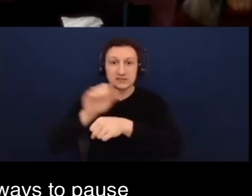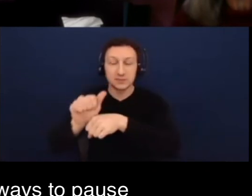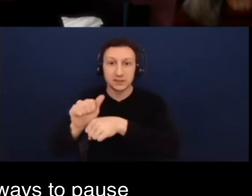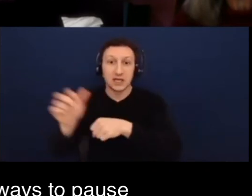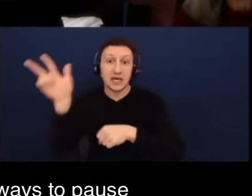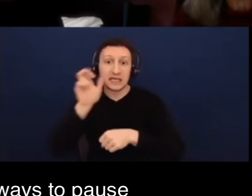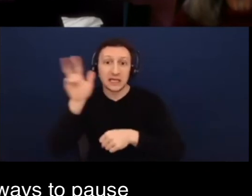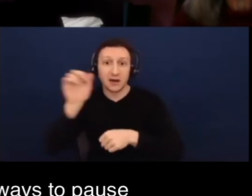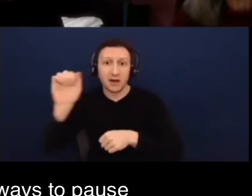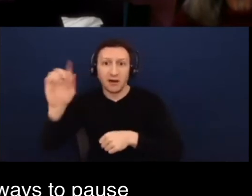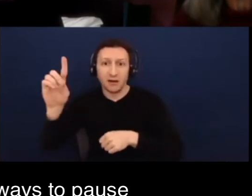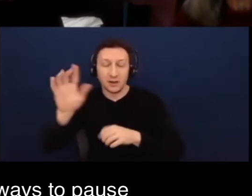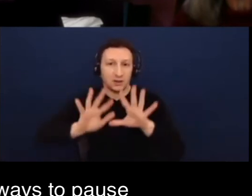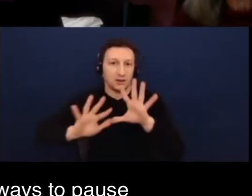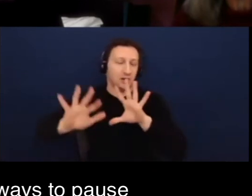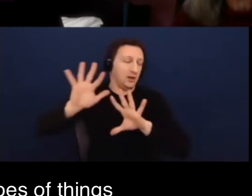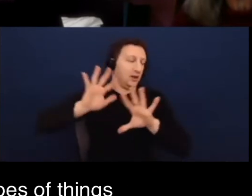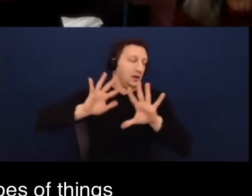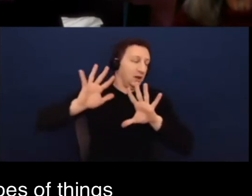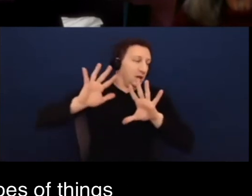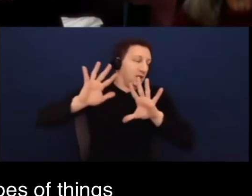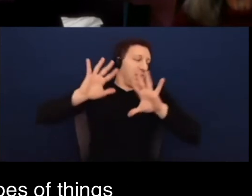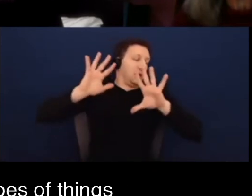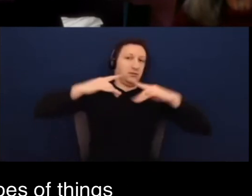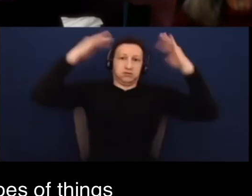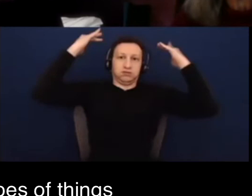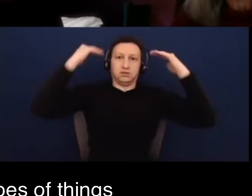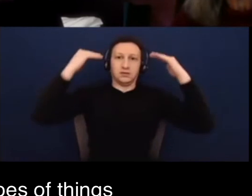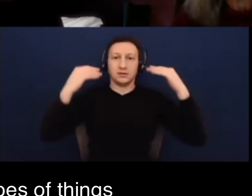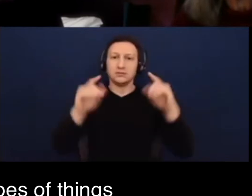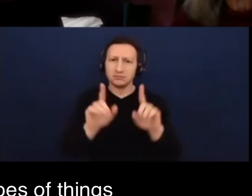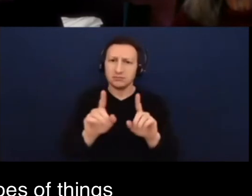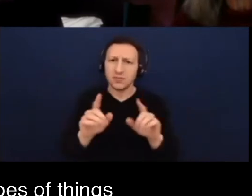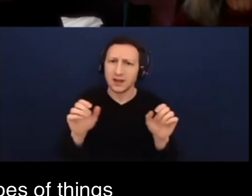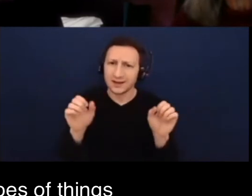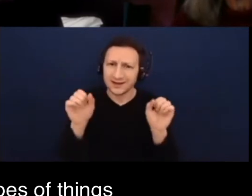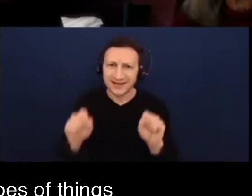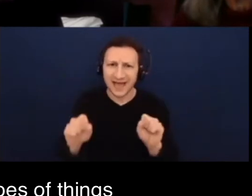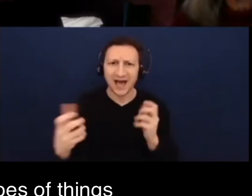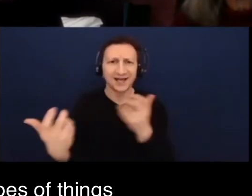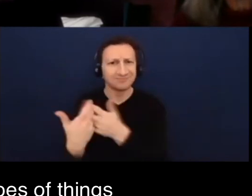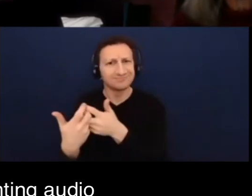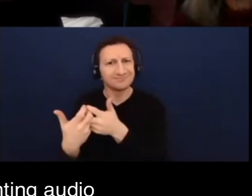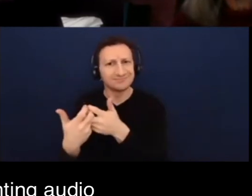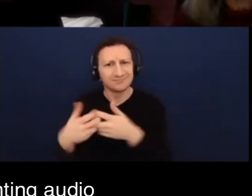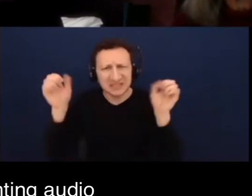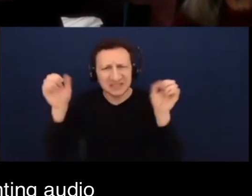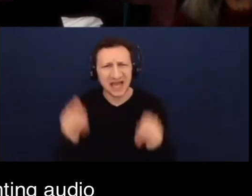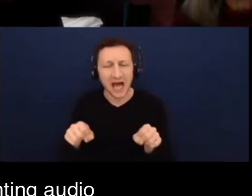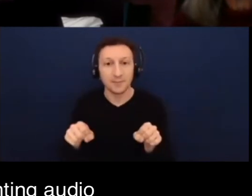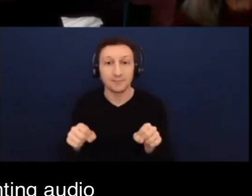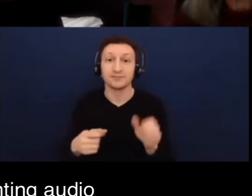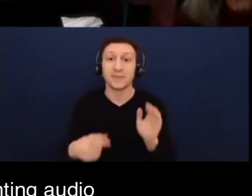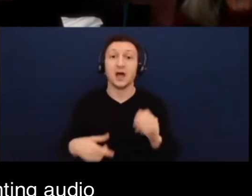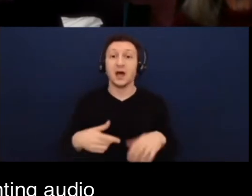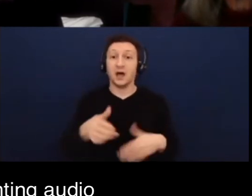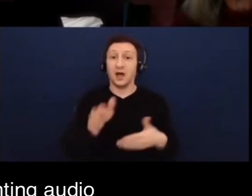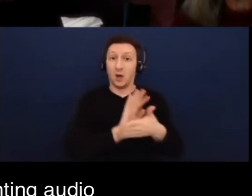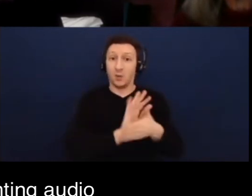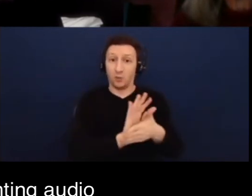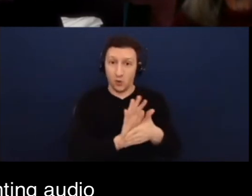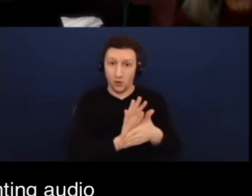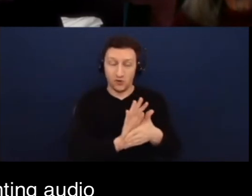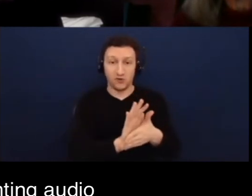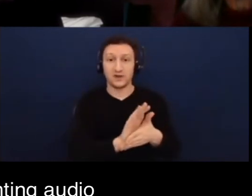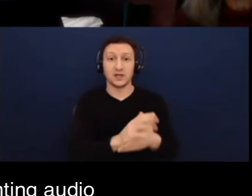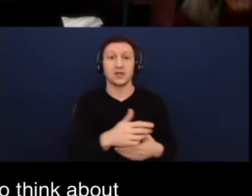to pause media, there is interstitial, there's all types of things to address with that as well, and upfronting audio description,